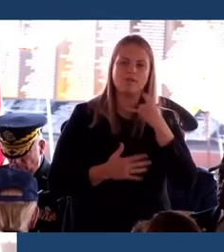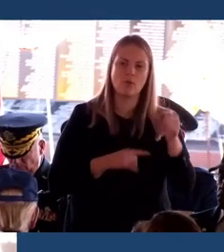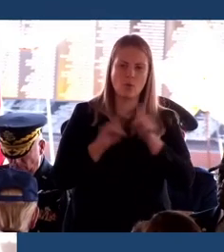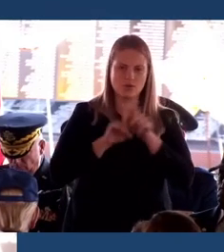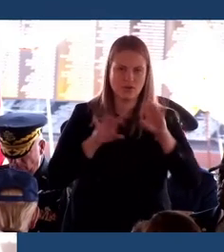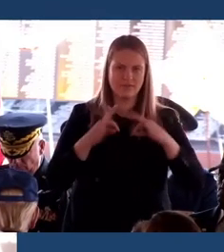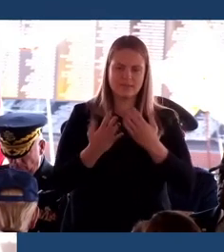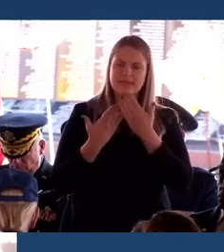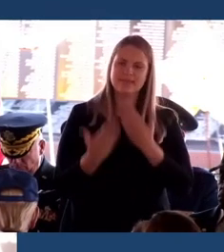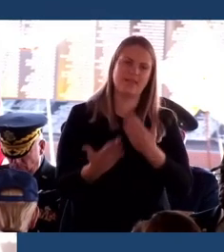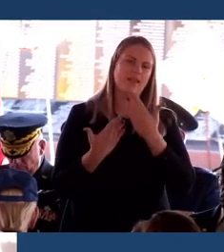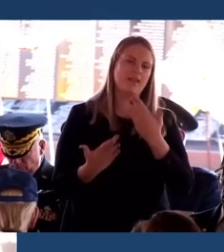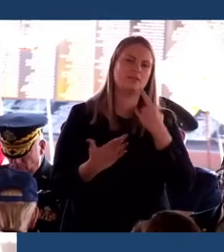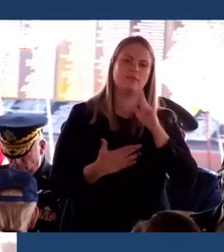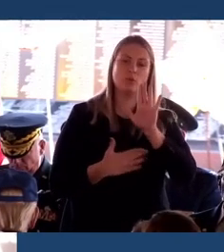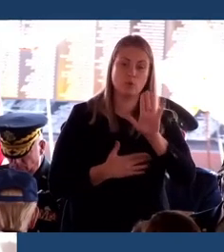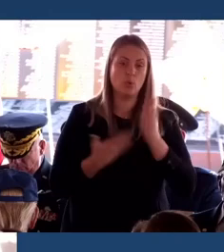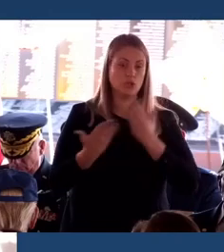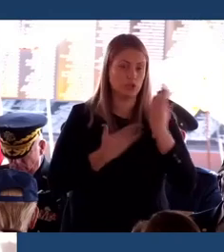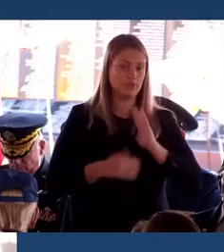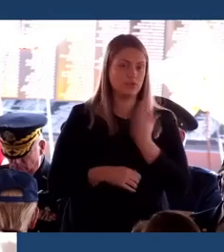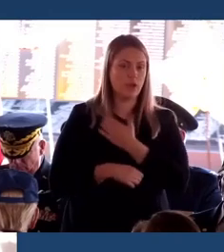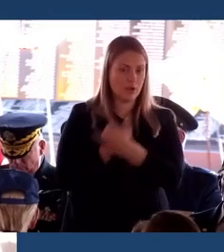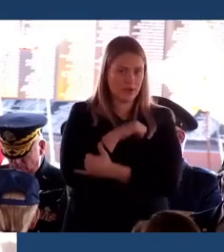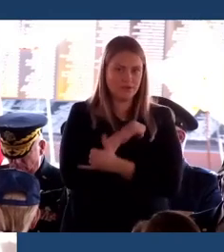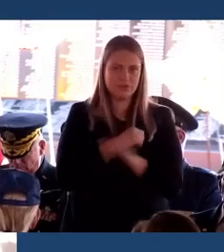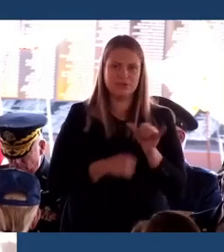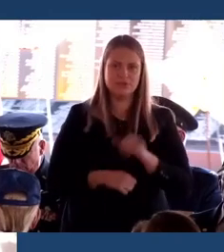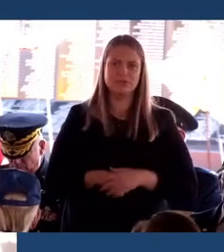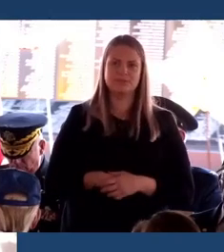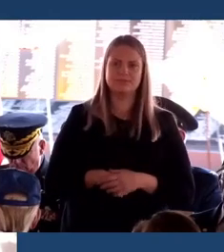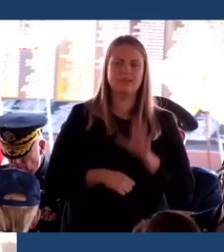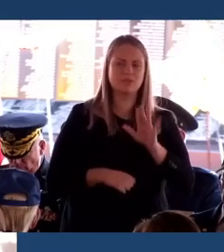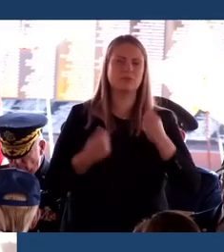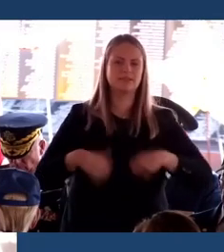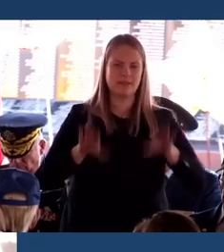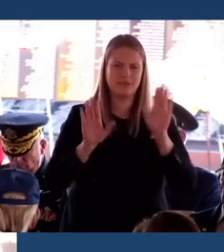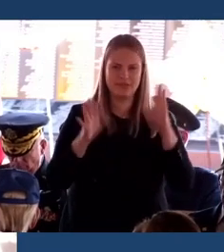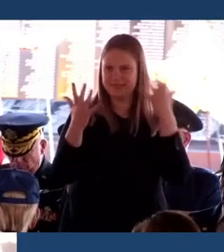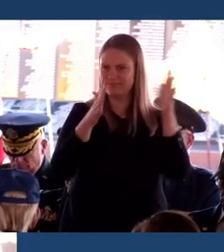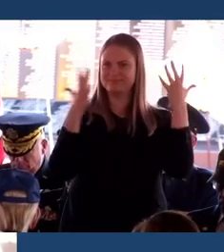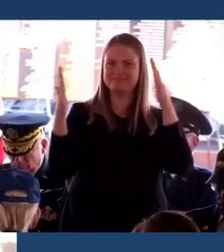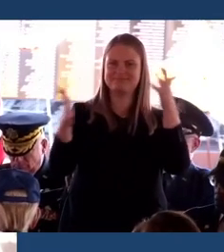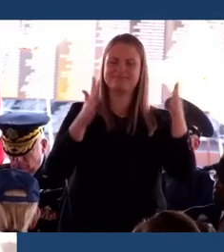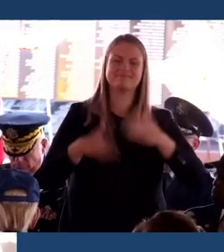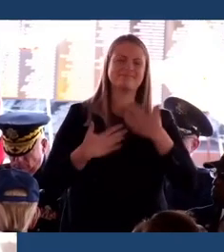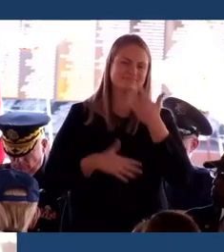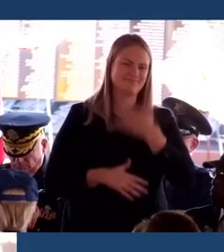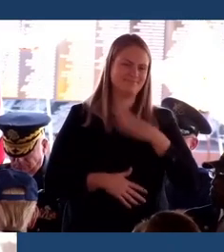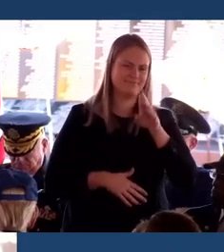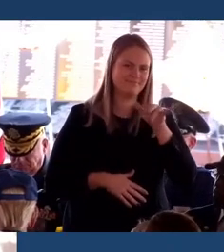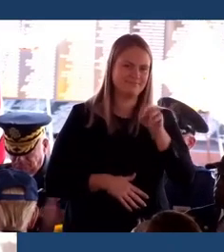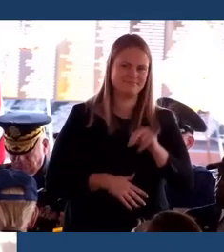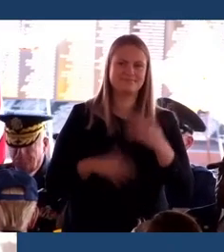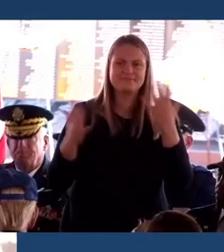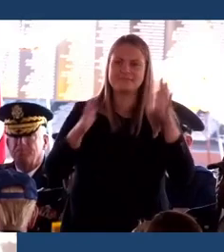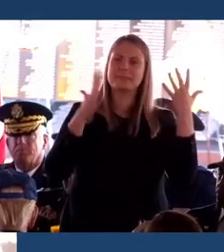you so much for your service to our country as well and your sacrifice. Happy birthday, Brian.